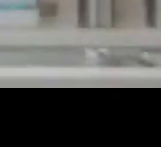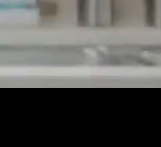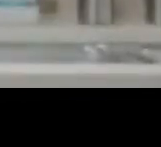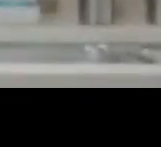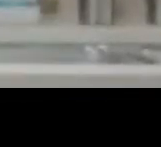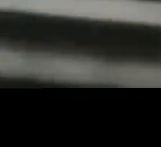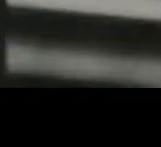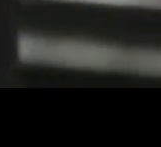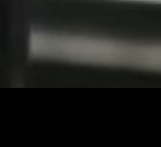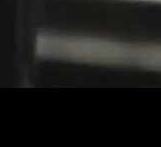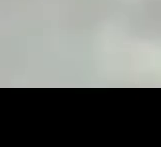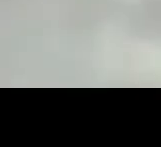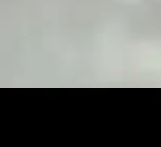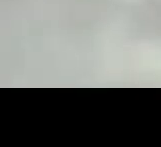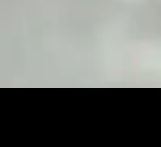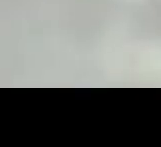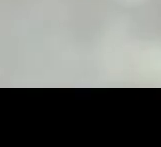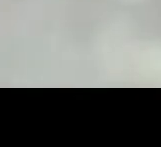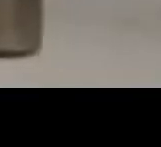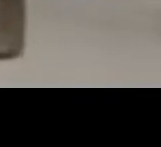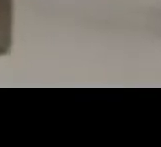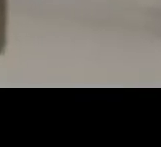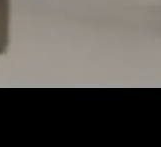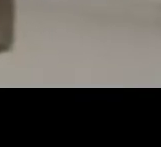okay? Everything's fine.